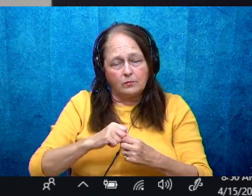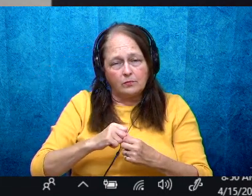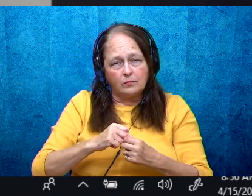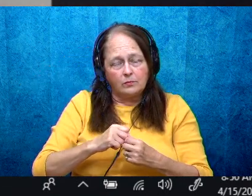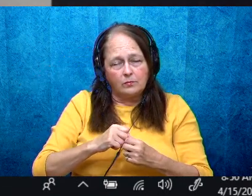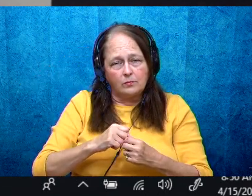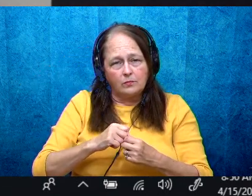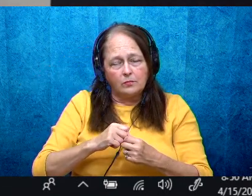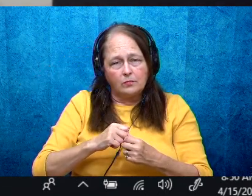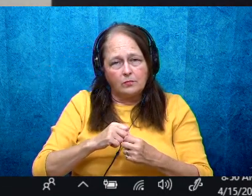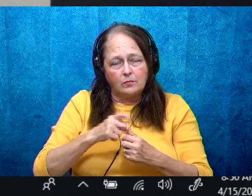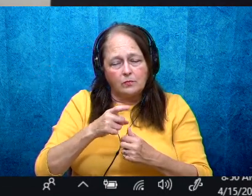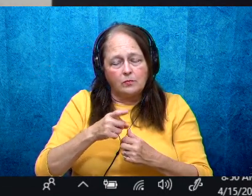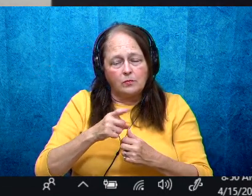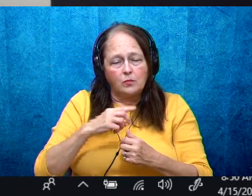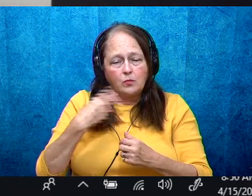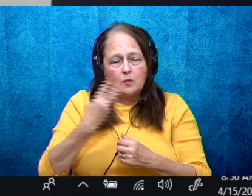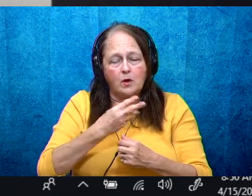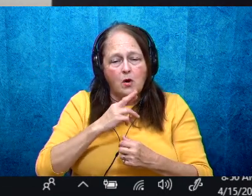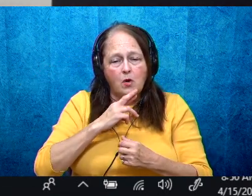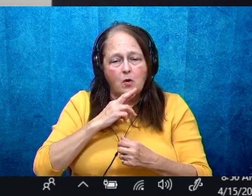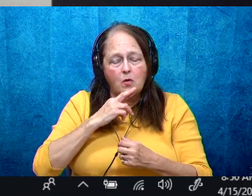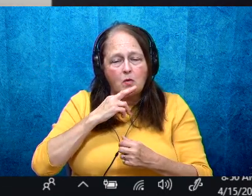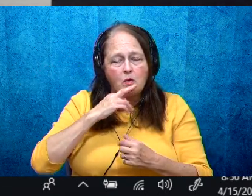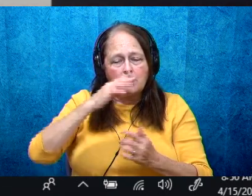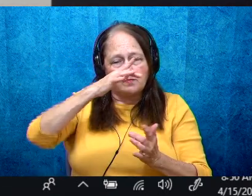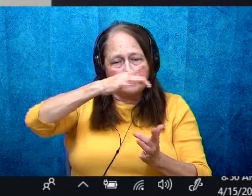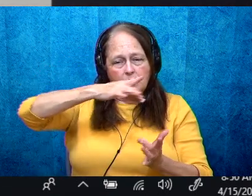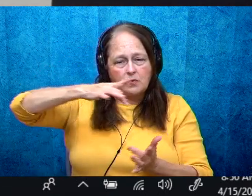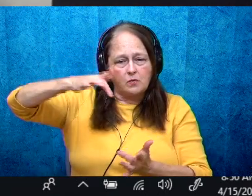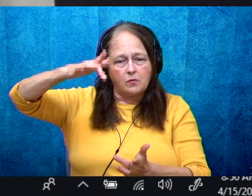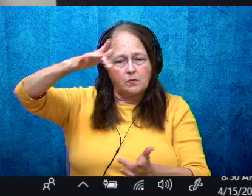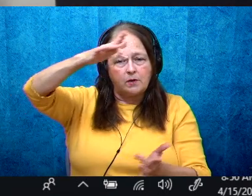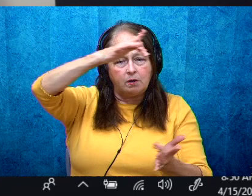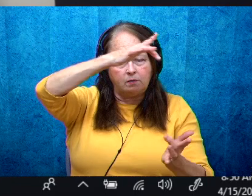And if we are orbiting this direction,